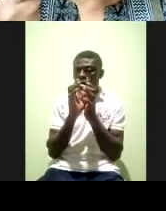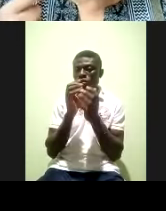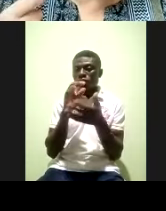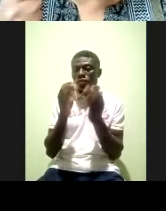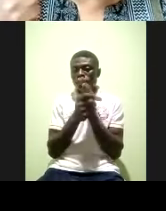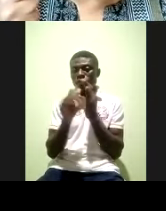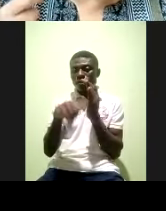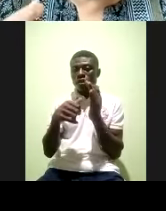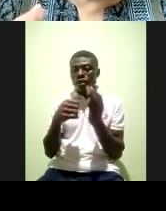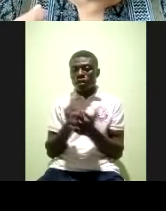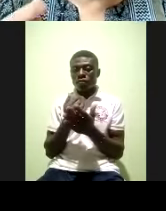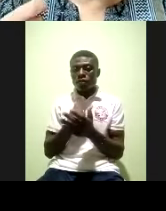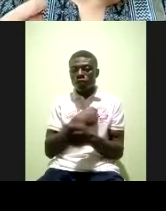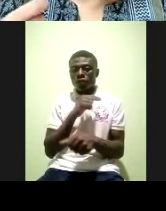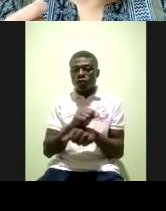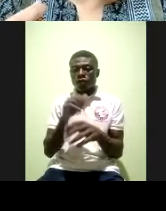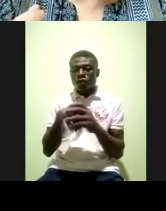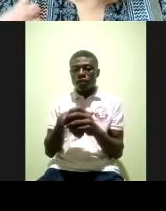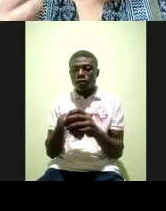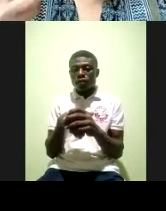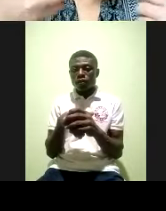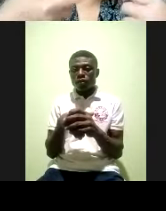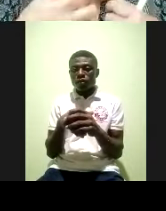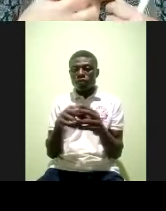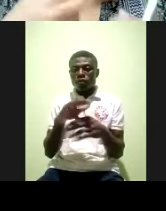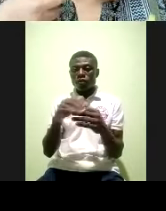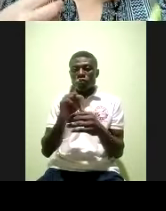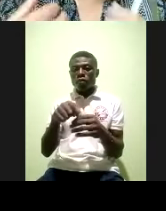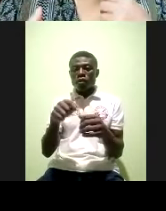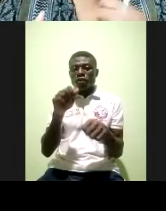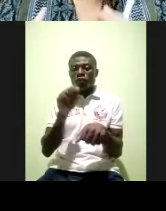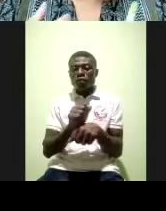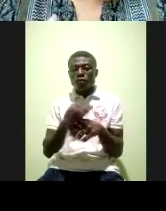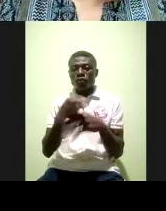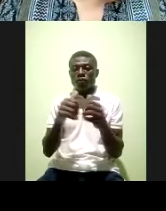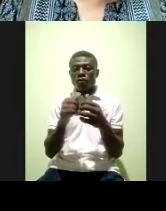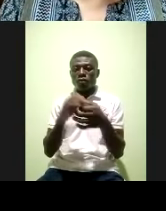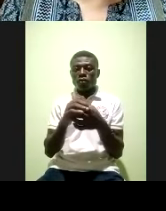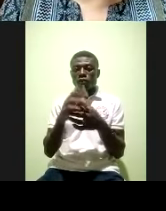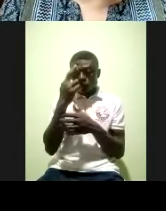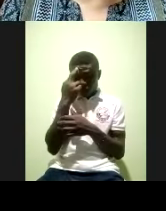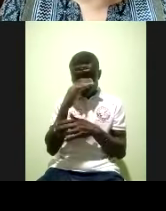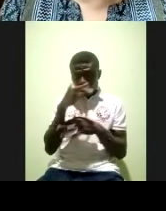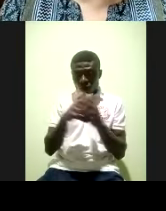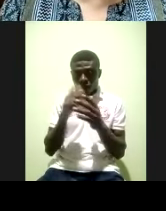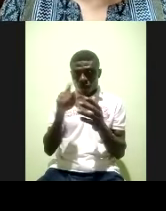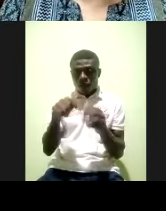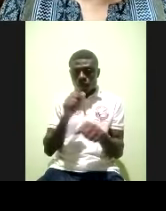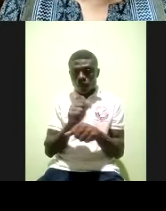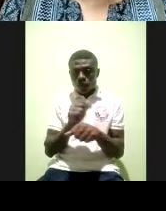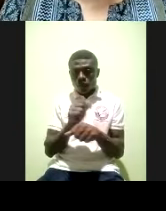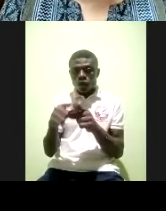write on the paper or in the notebook, is slower. There is a mismatch. So that's why they might skip out some words and